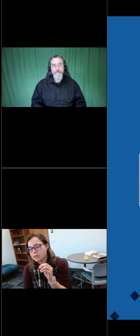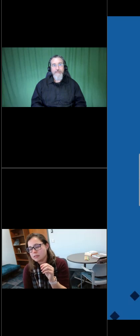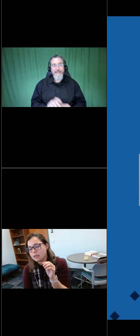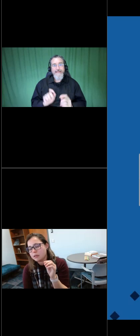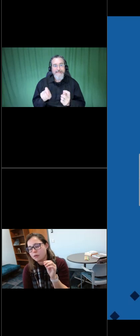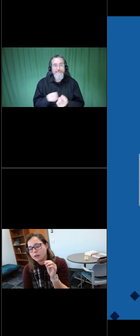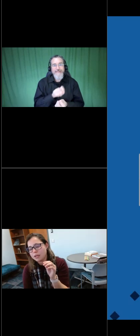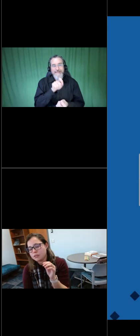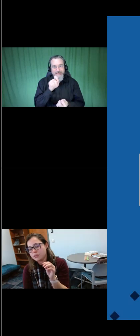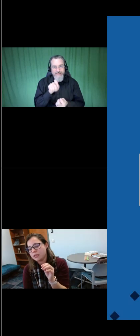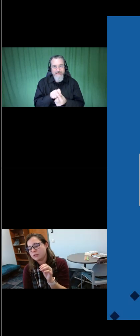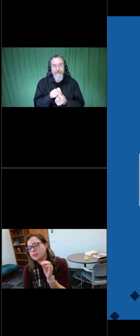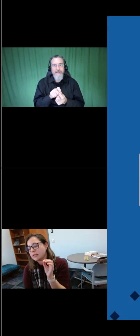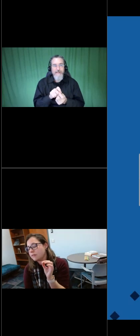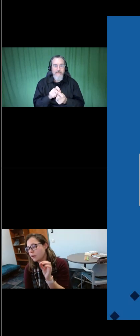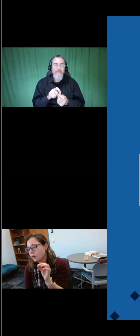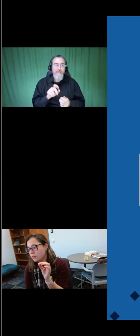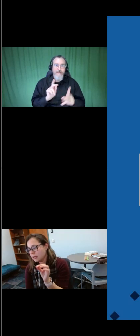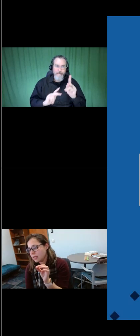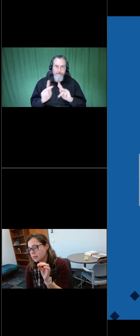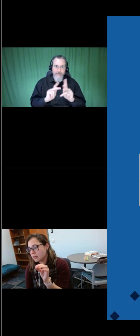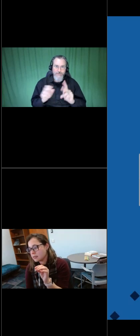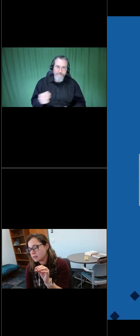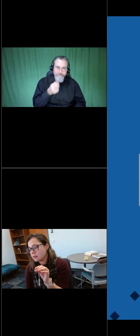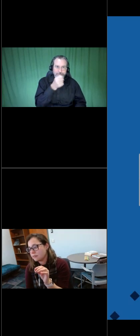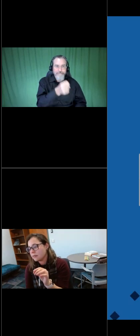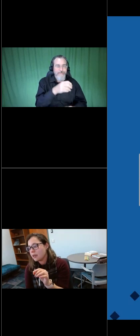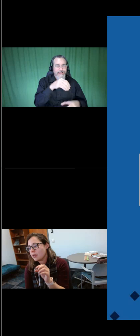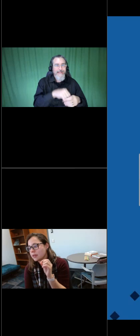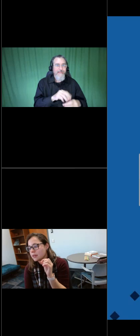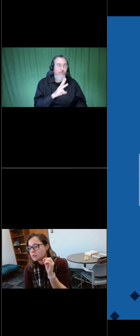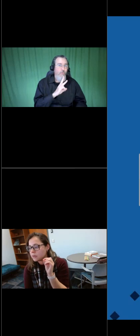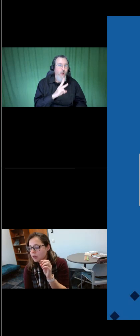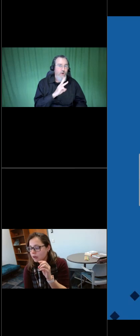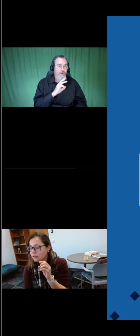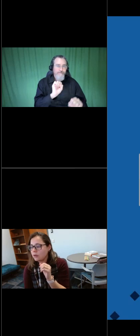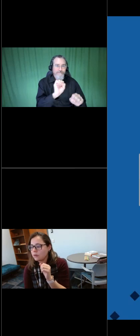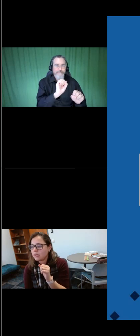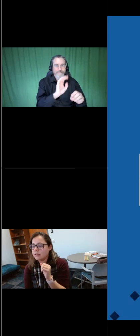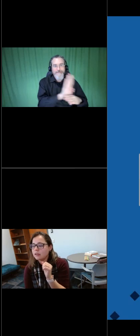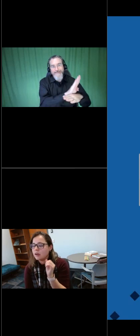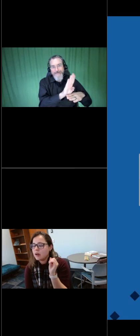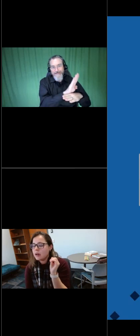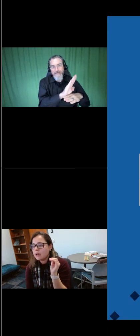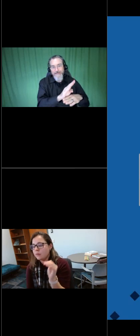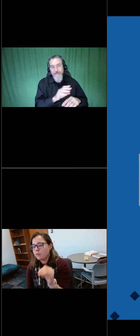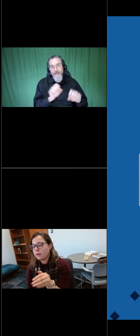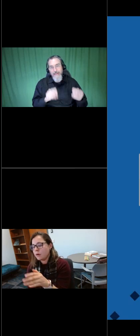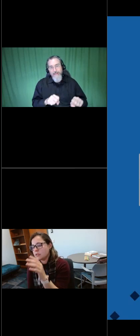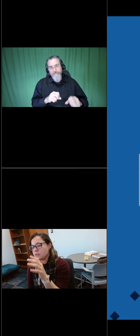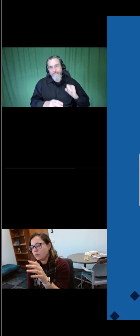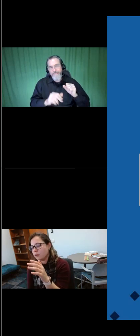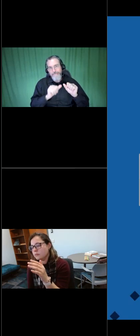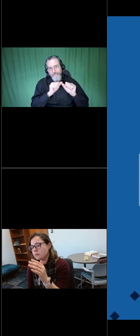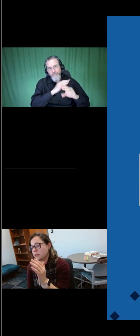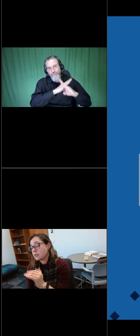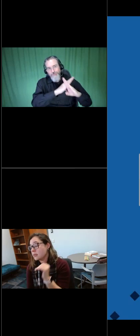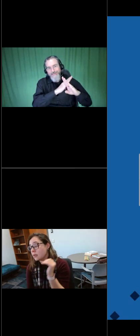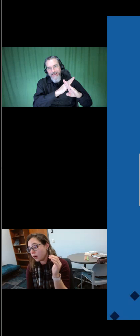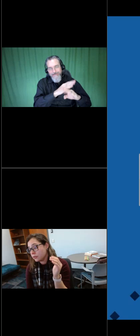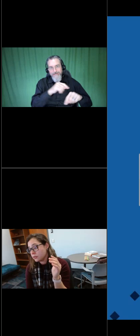workforce needs in the water industry to safeguard the lake's ecosystem. Because we all know that among these